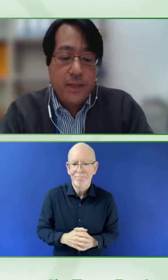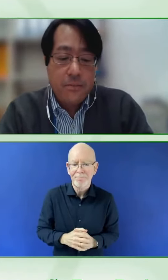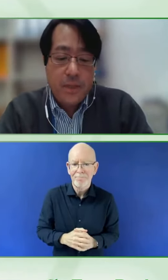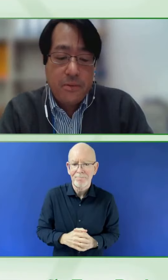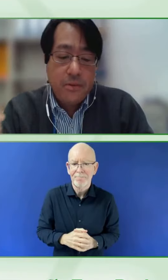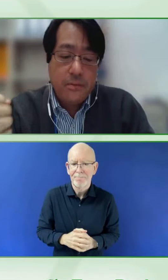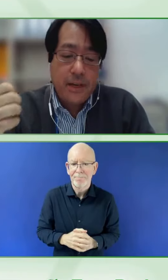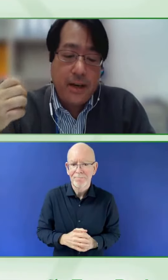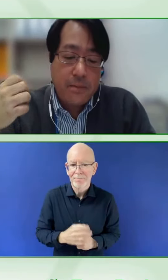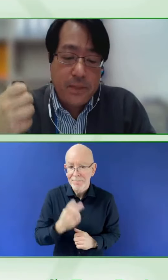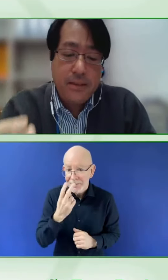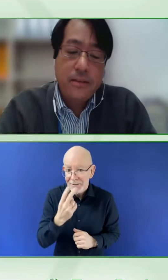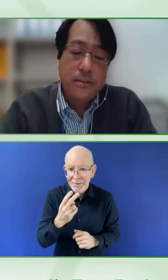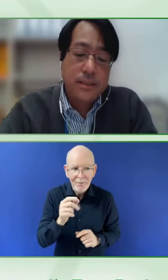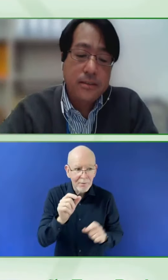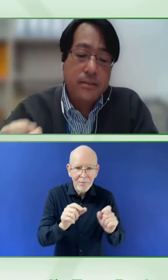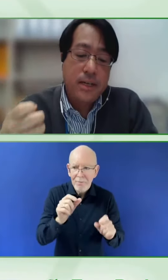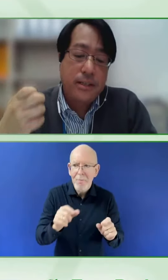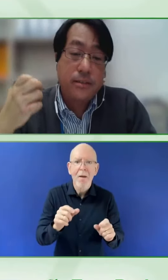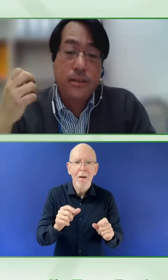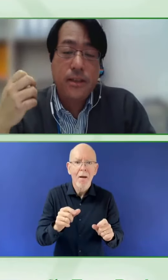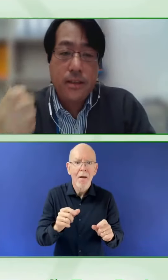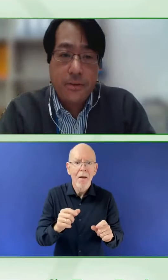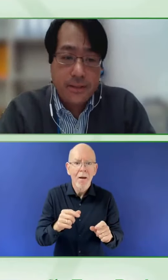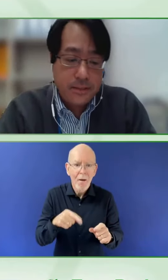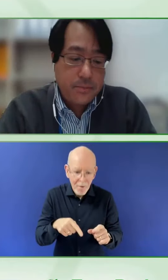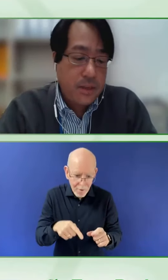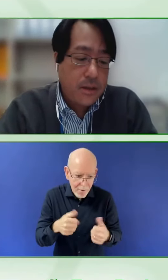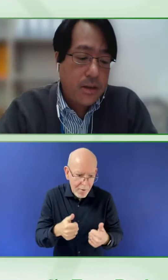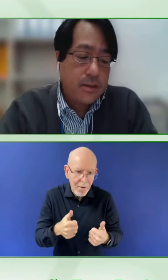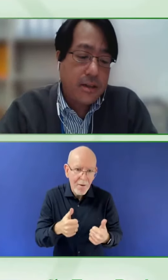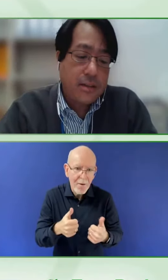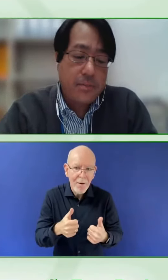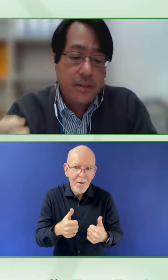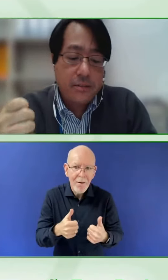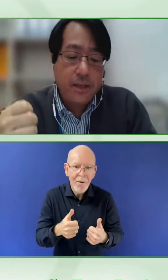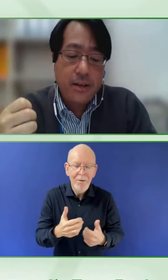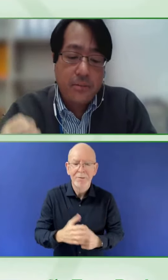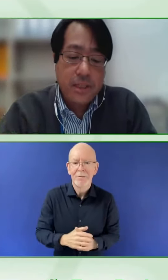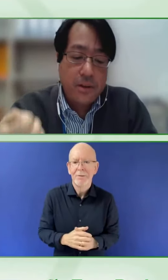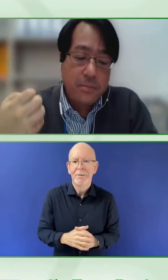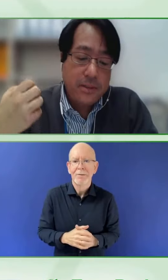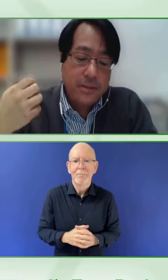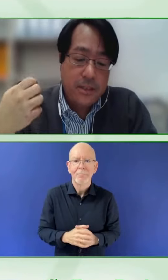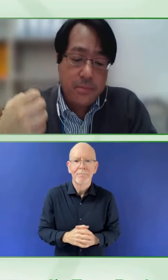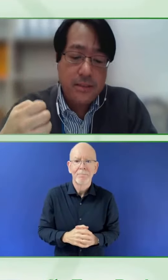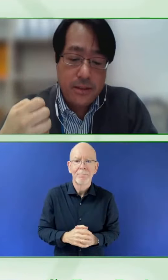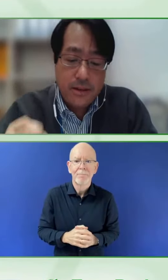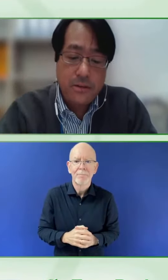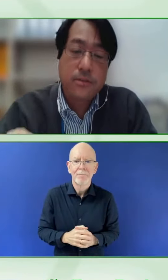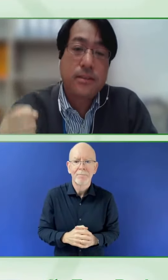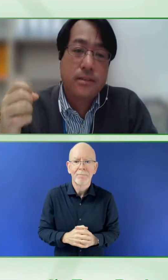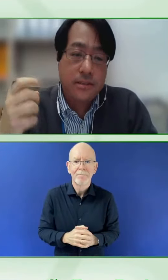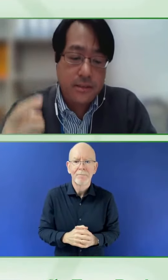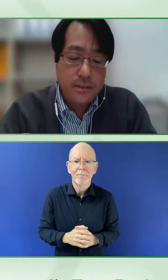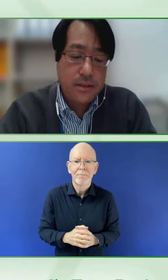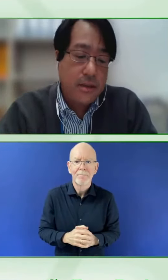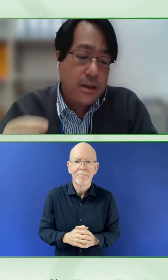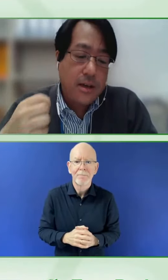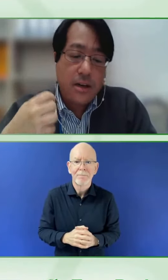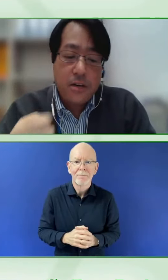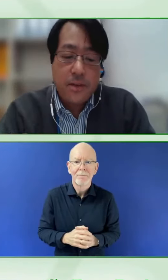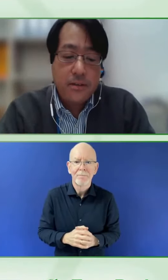We want many people to be happy using the myoelectric interface. The device we have developed simply turns on a